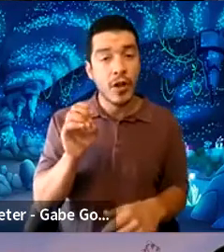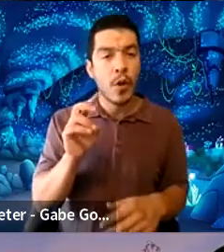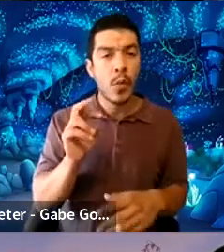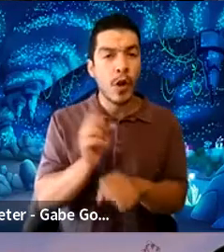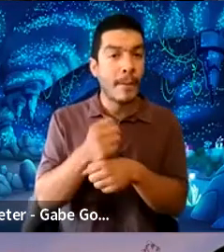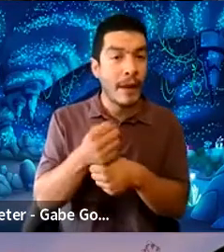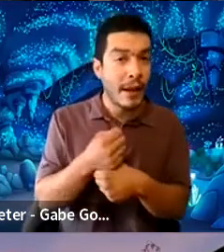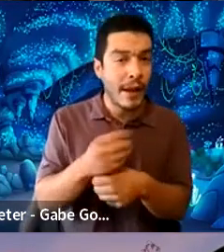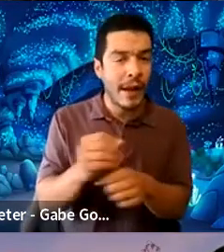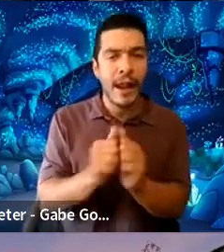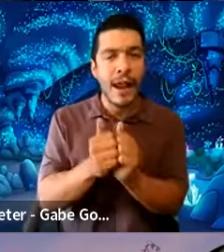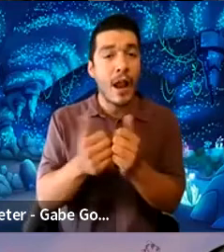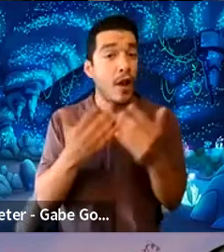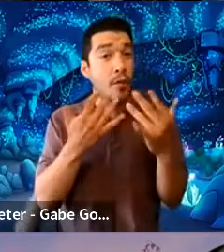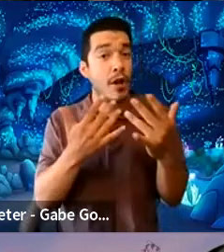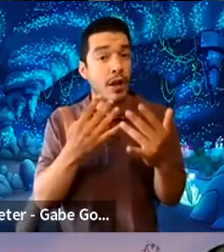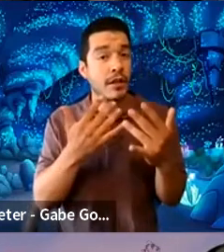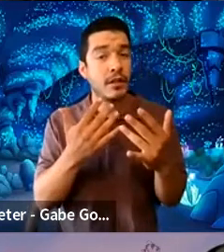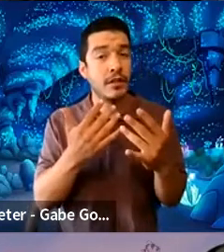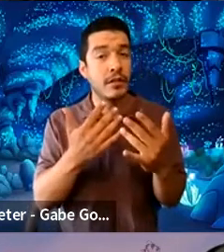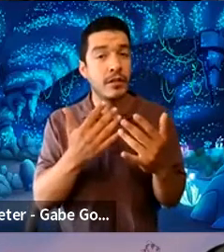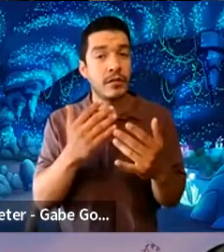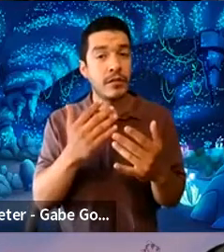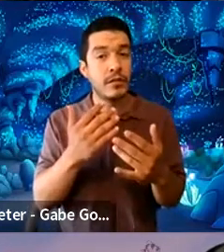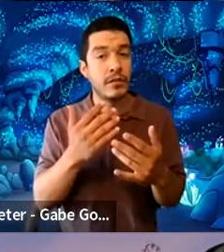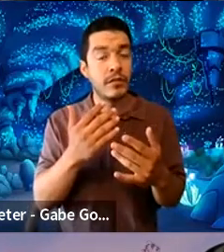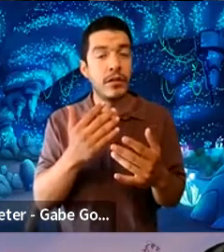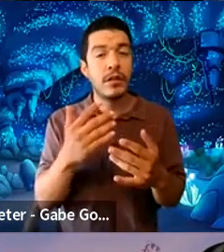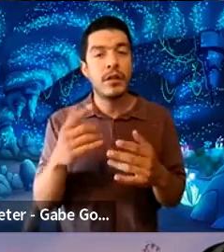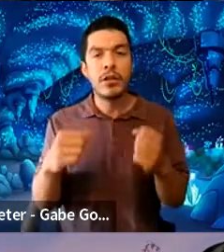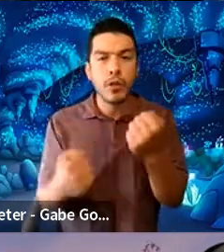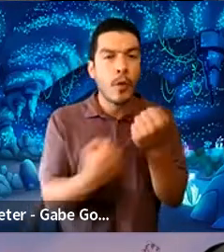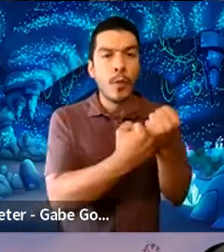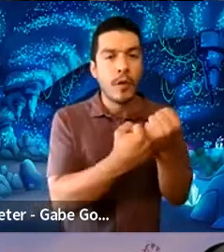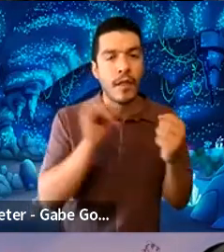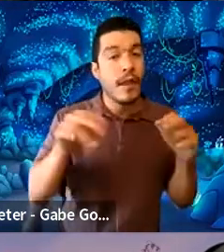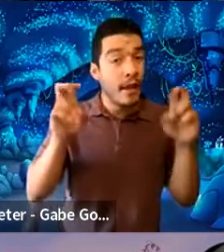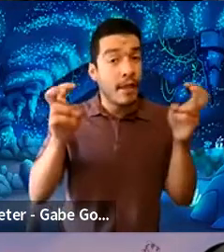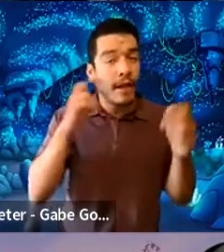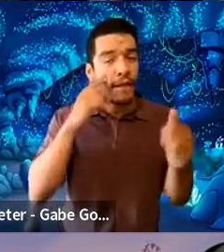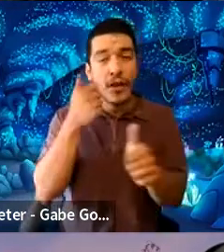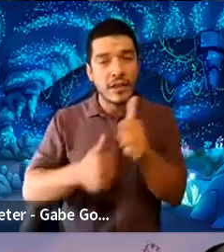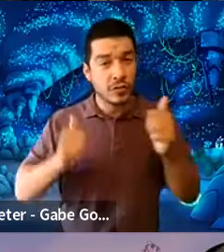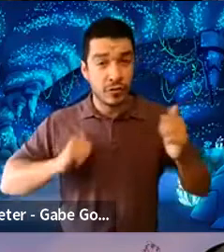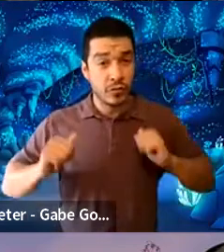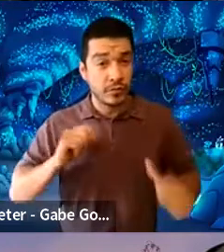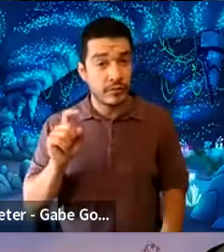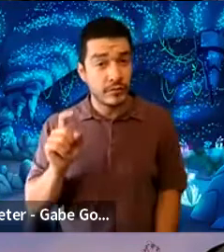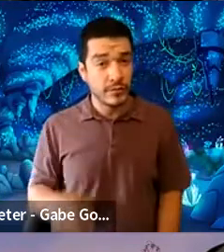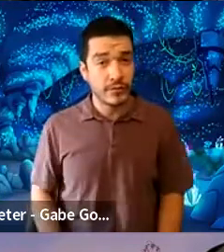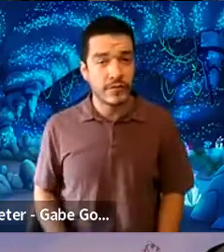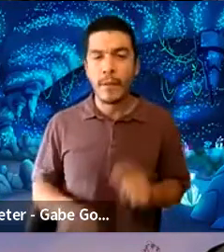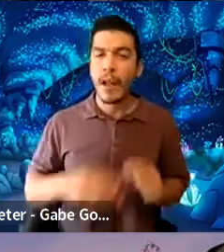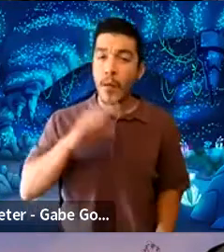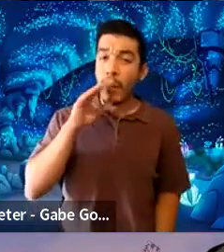constructed, and then how the music and the songs reinforced the theme for each show. But I would